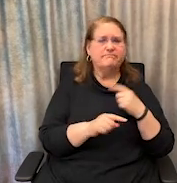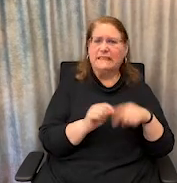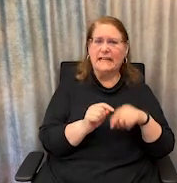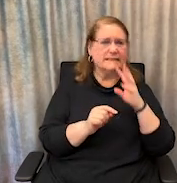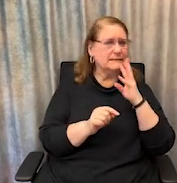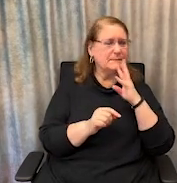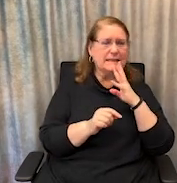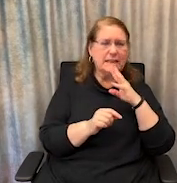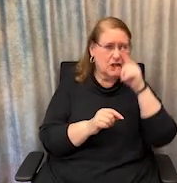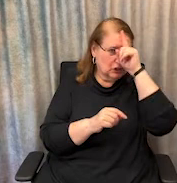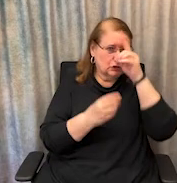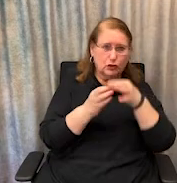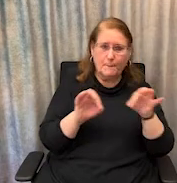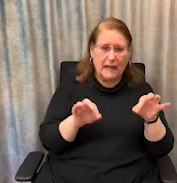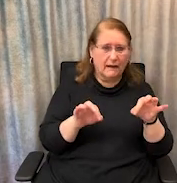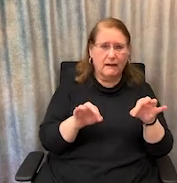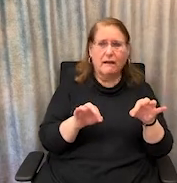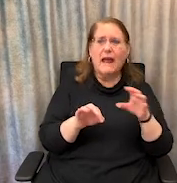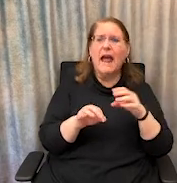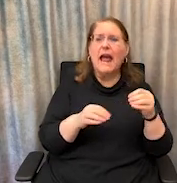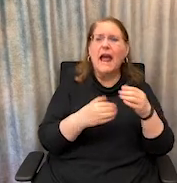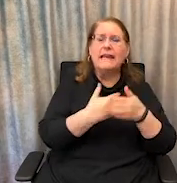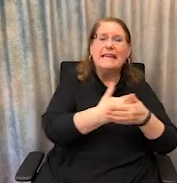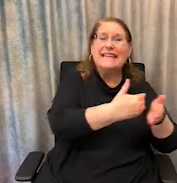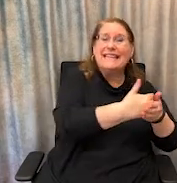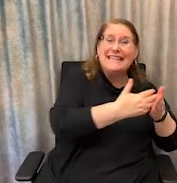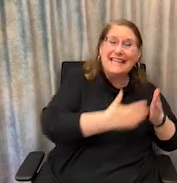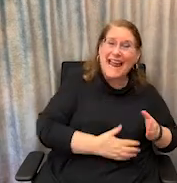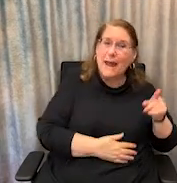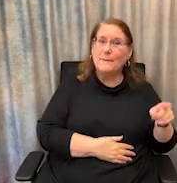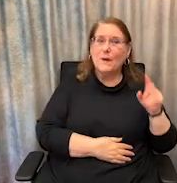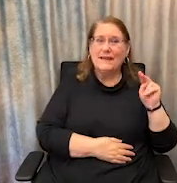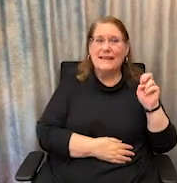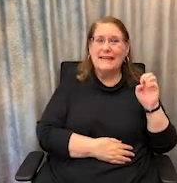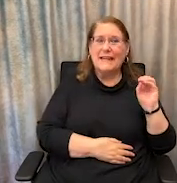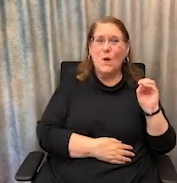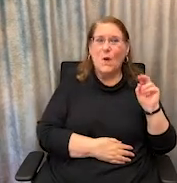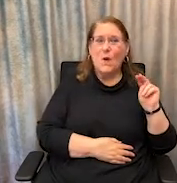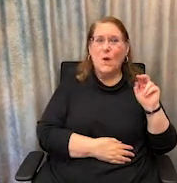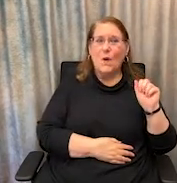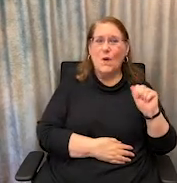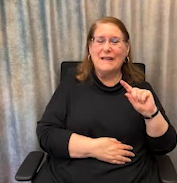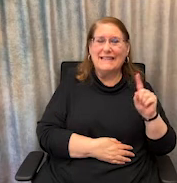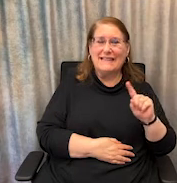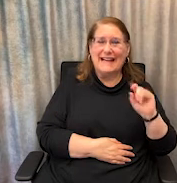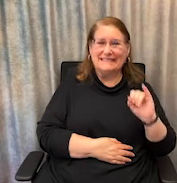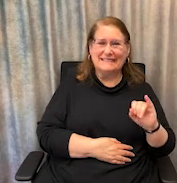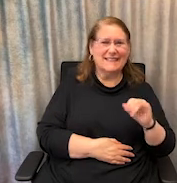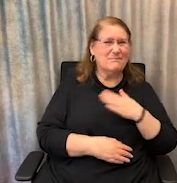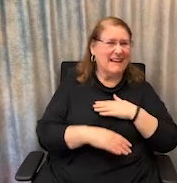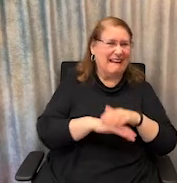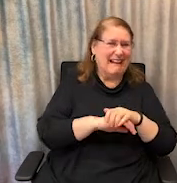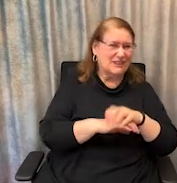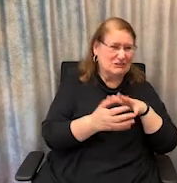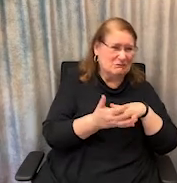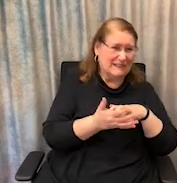in that time I can't speak German, and my neighbor was a neo-Nazi, not of English.